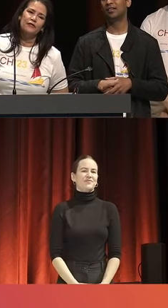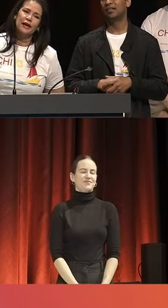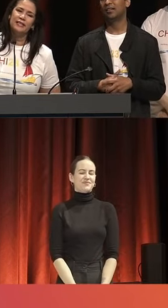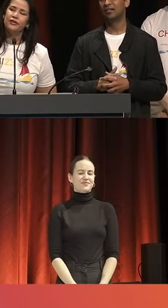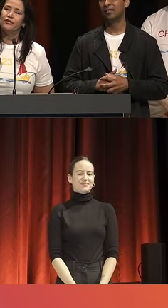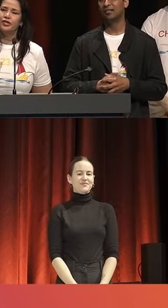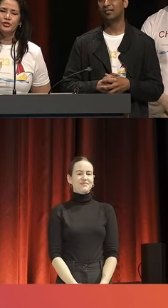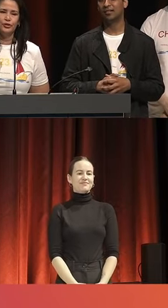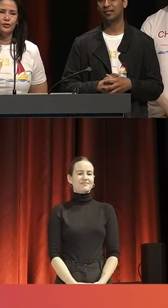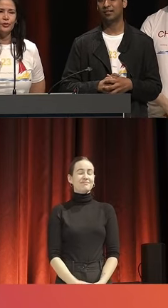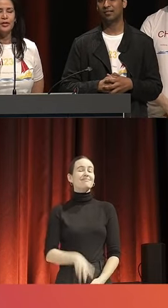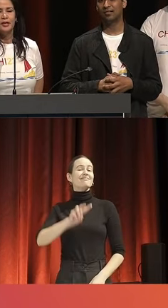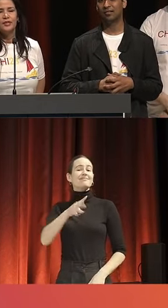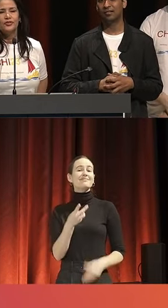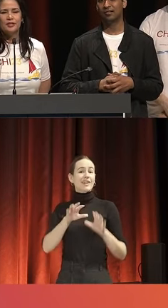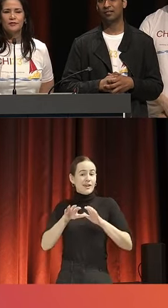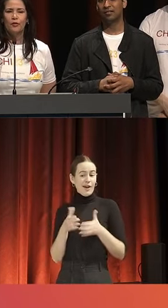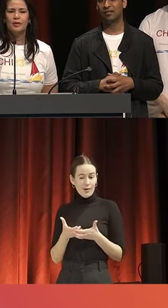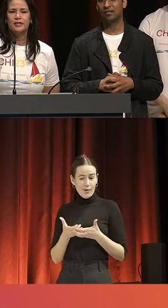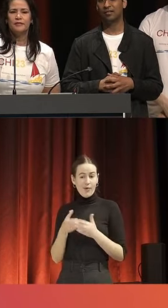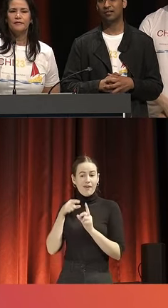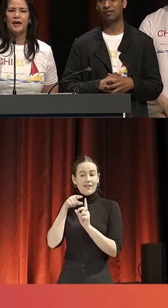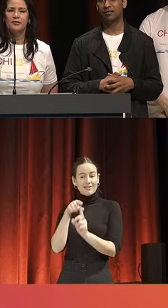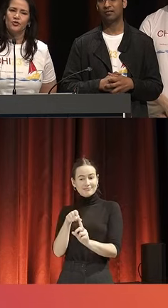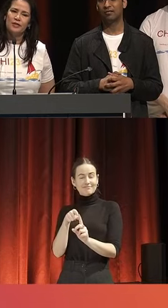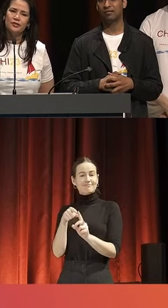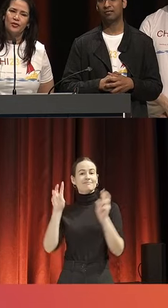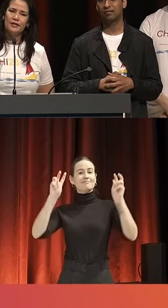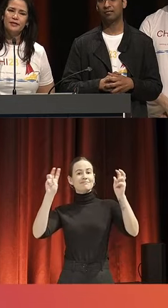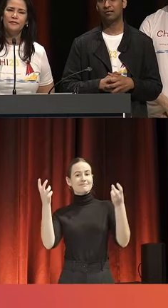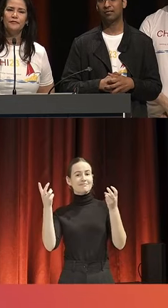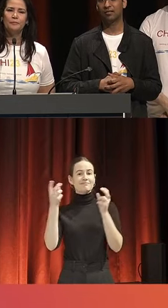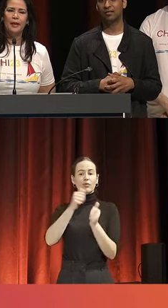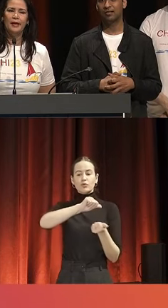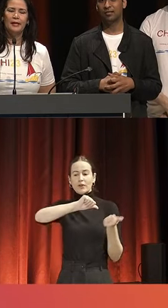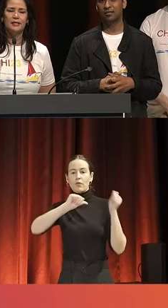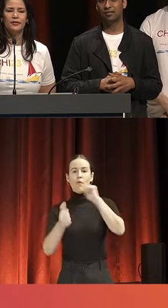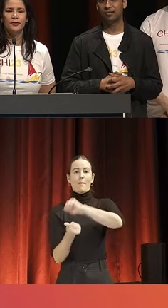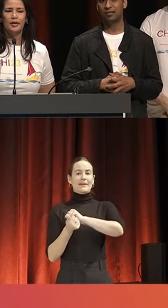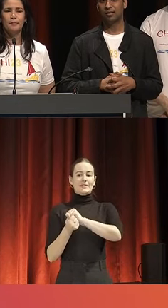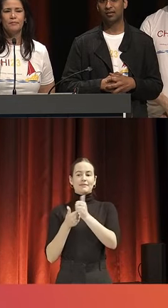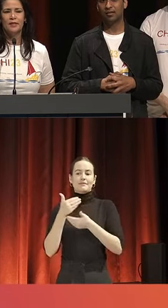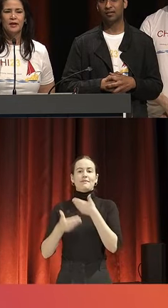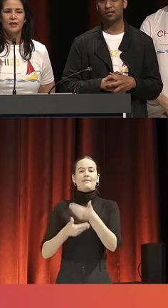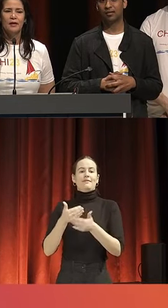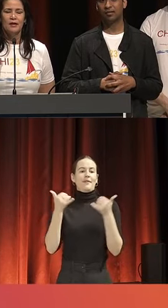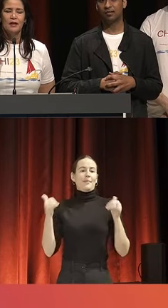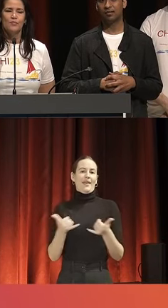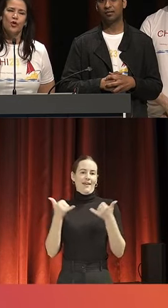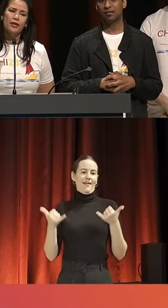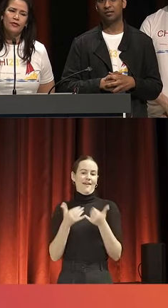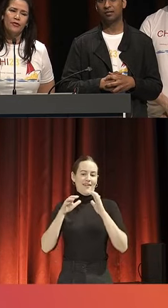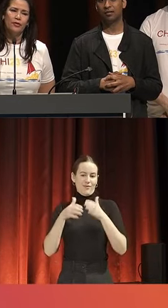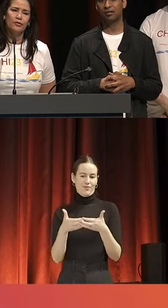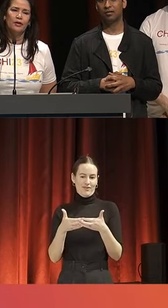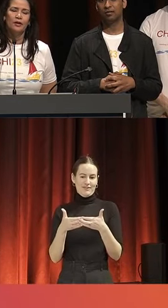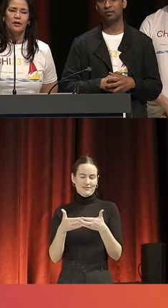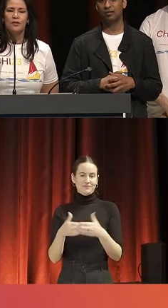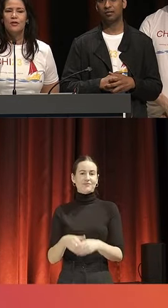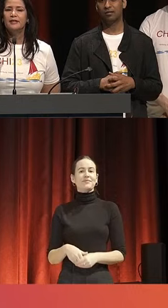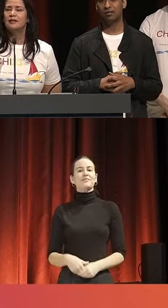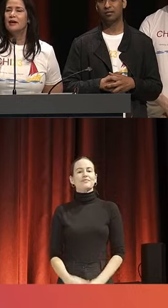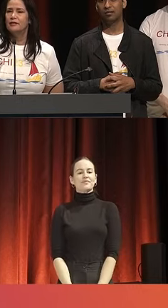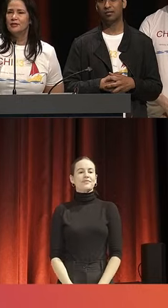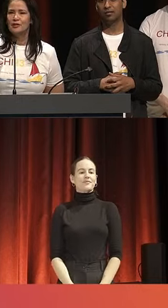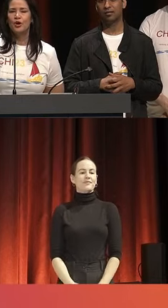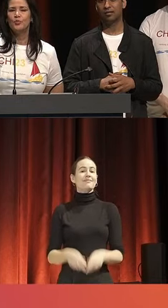And for category two, transformative and transgressive play category, Breathero,